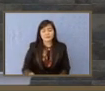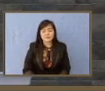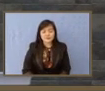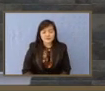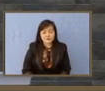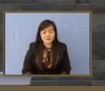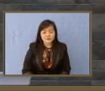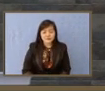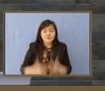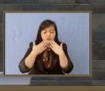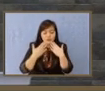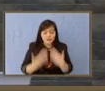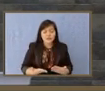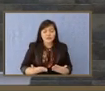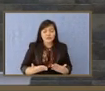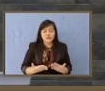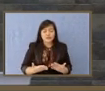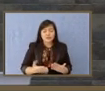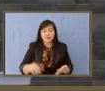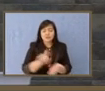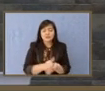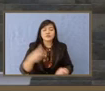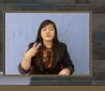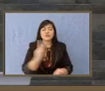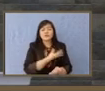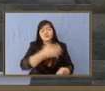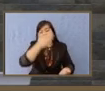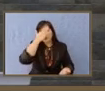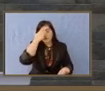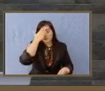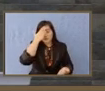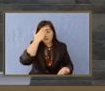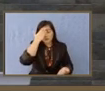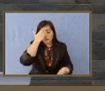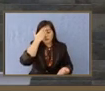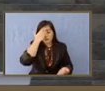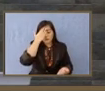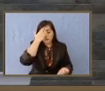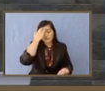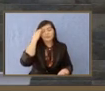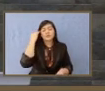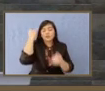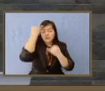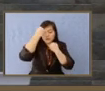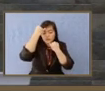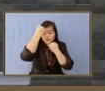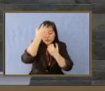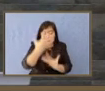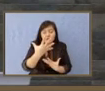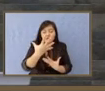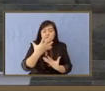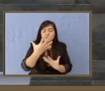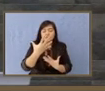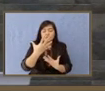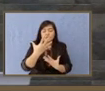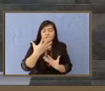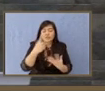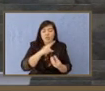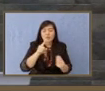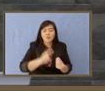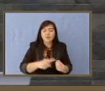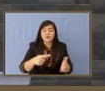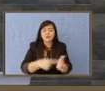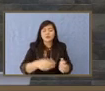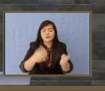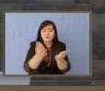at least Panginoon, alam po namin, somehow we now have the knowledge and the information kung ano po nilalaman ng Book of Ruth, and we will